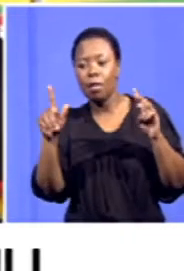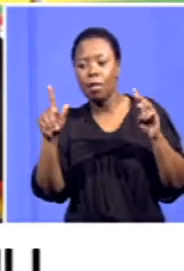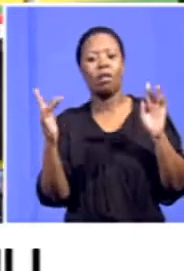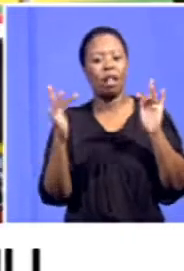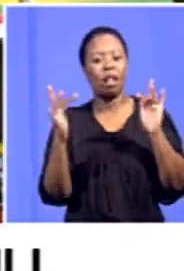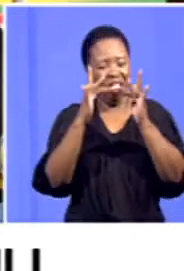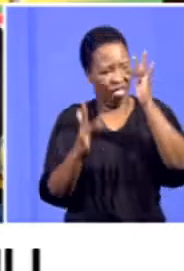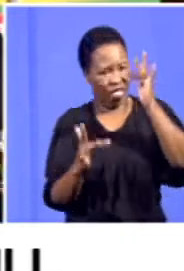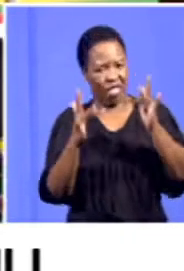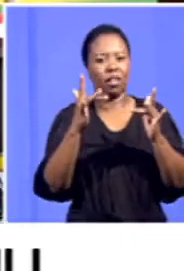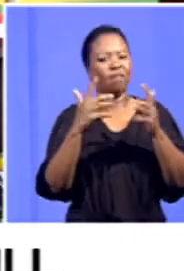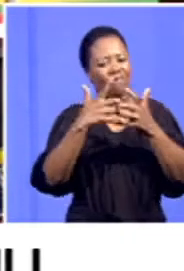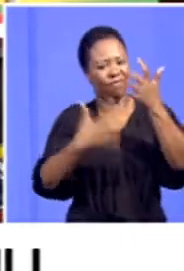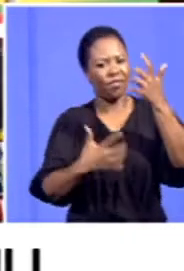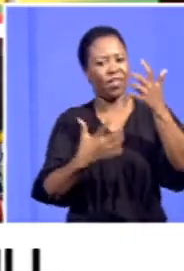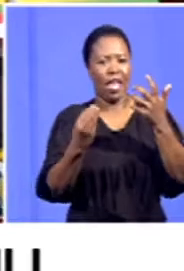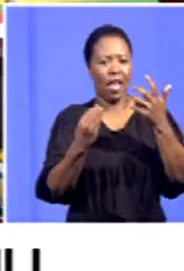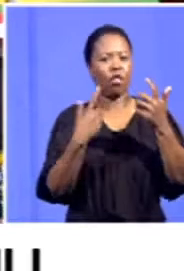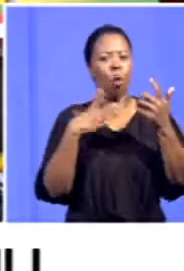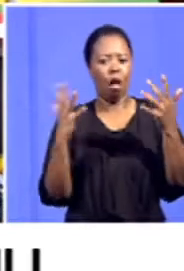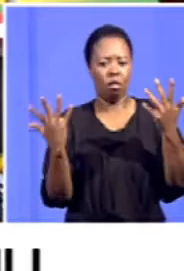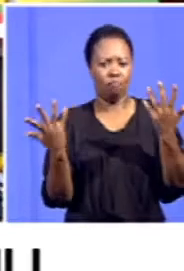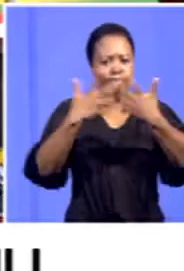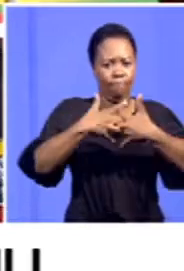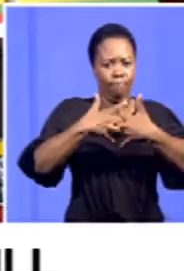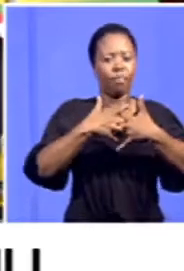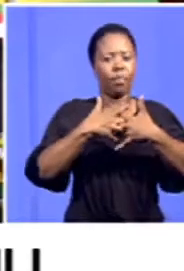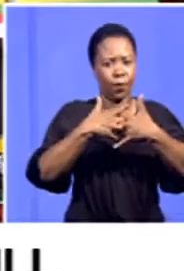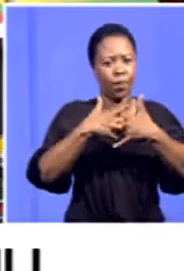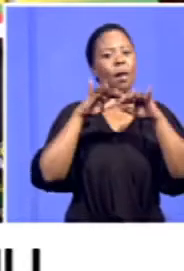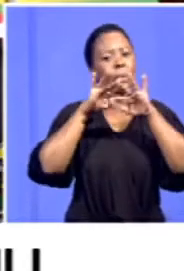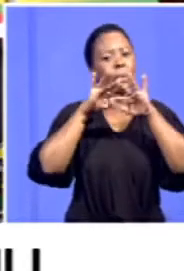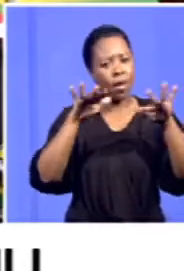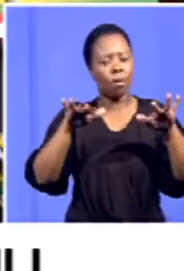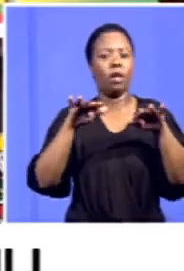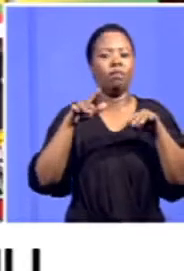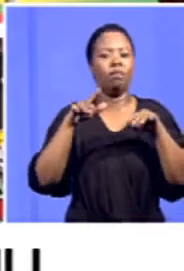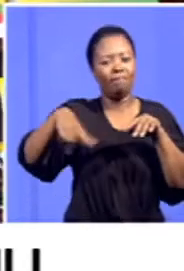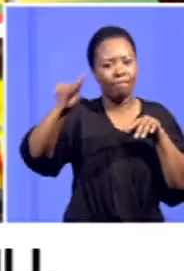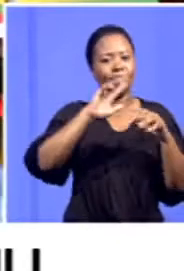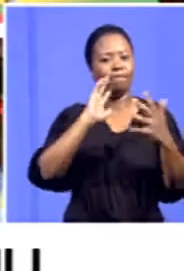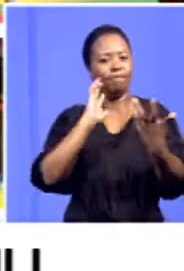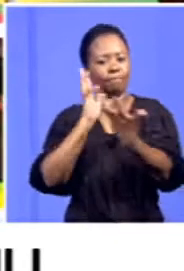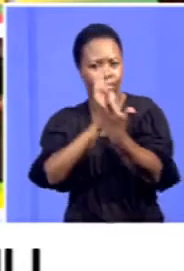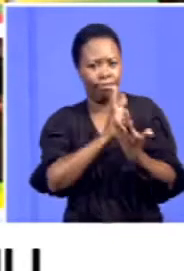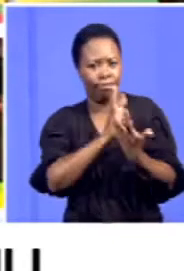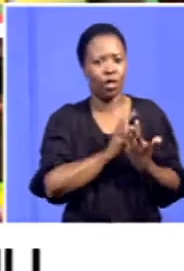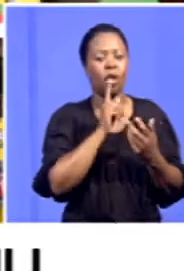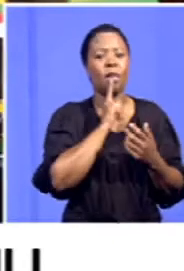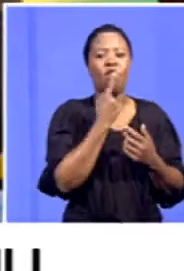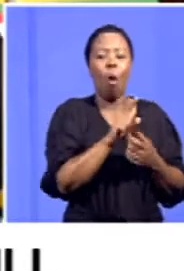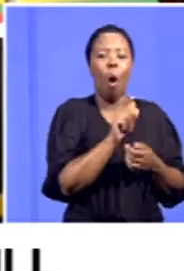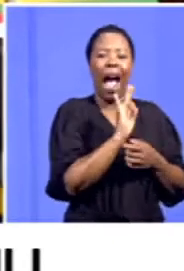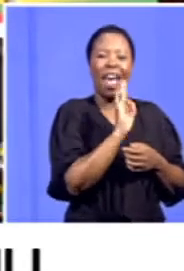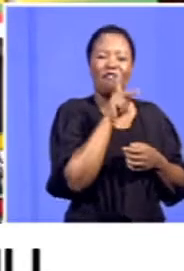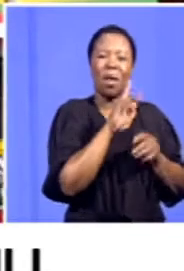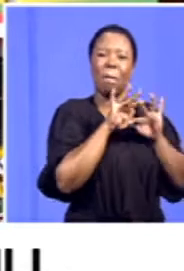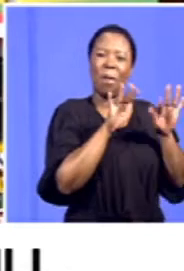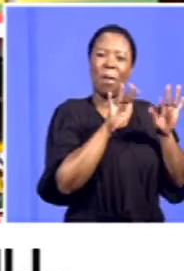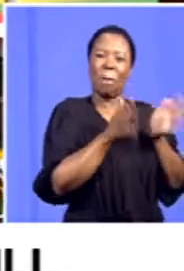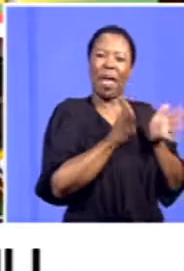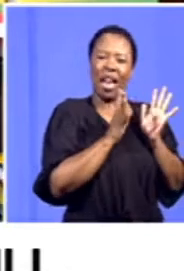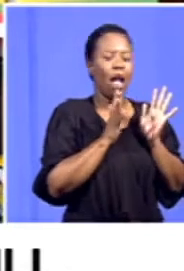and ensure that we are accountable to the public. And so this is not an IFP bill for IFP people, it's an IFP bill